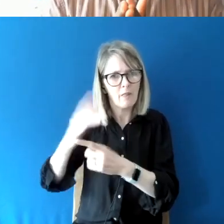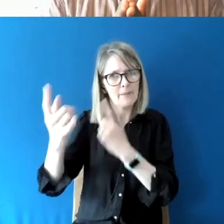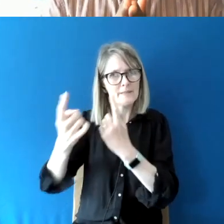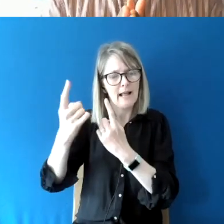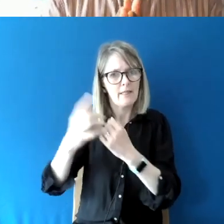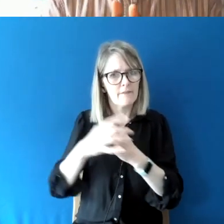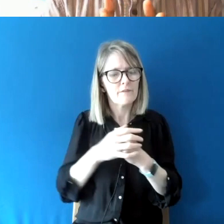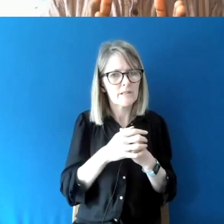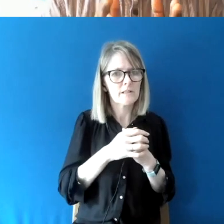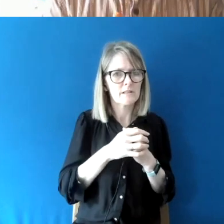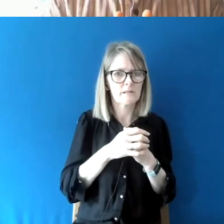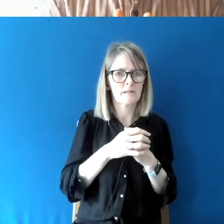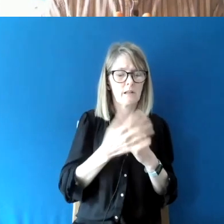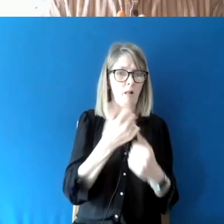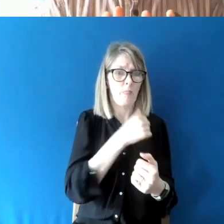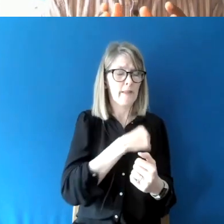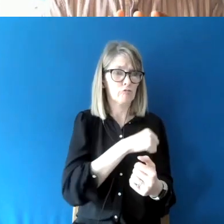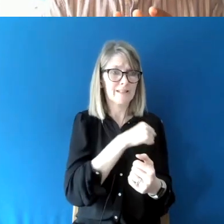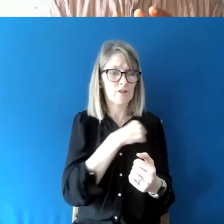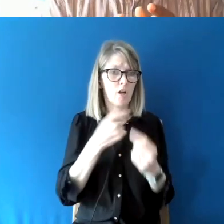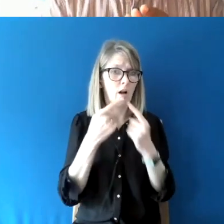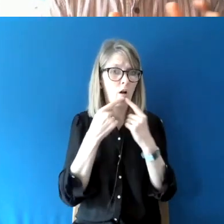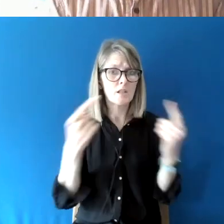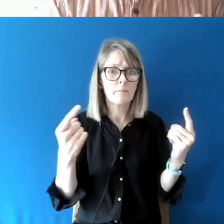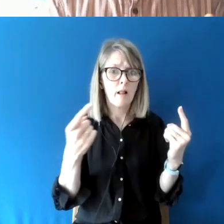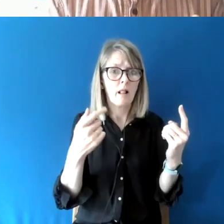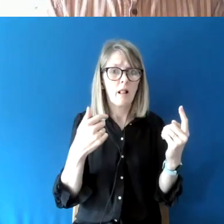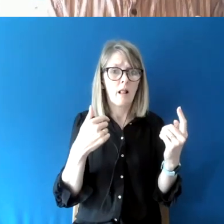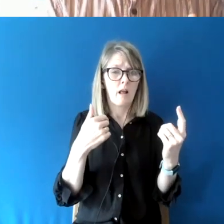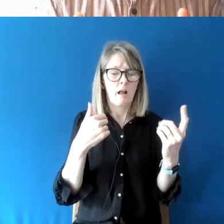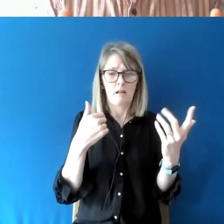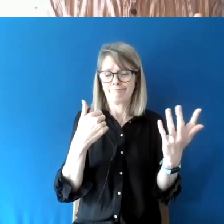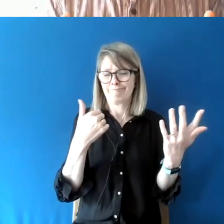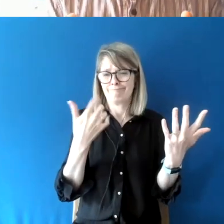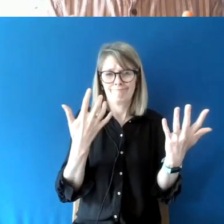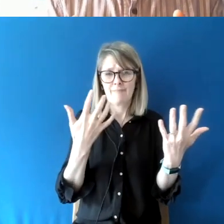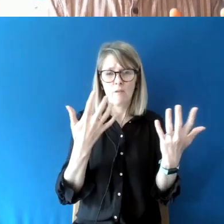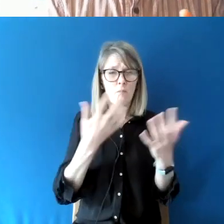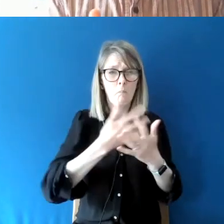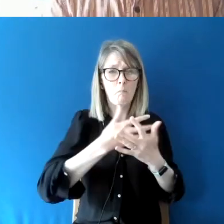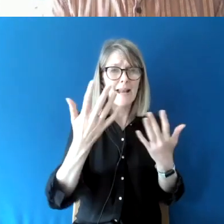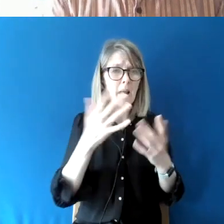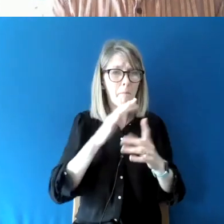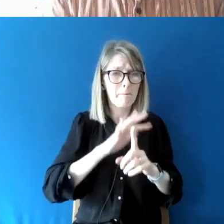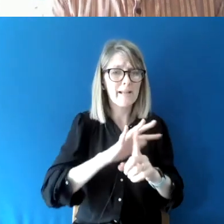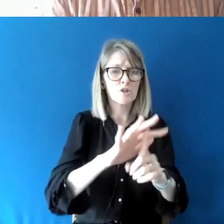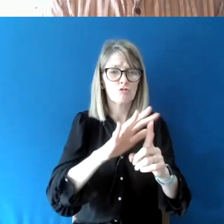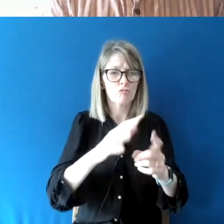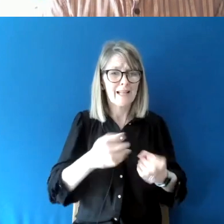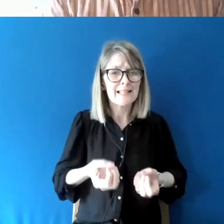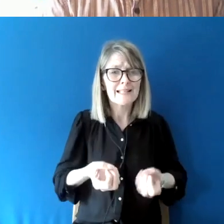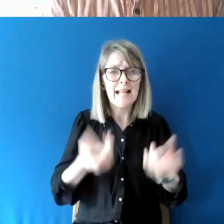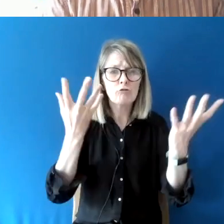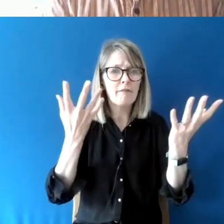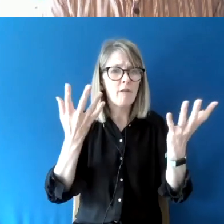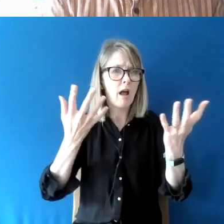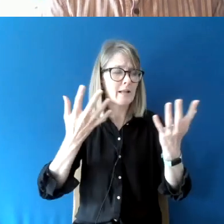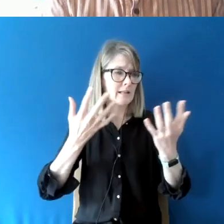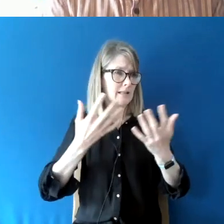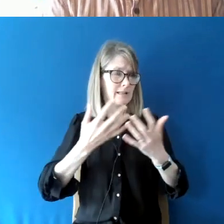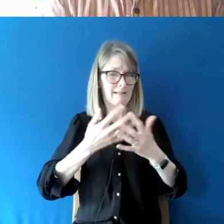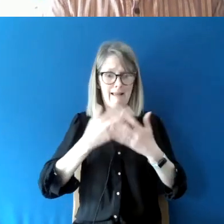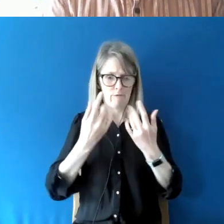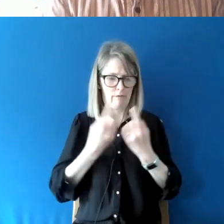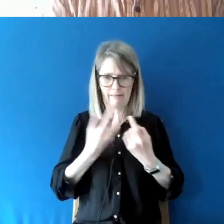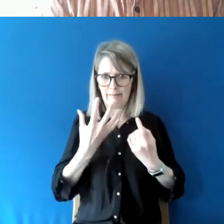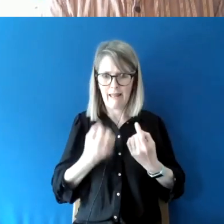very fond of, for many missionaries who sacrificed all they had to go and proclaim the gospel in such a